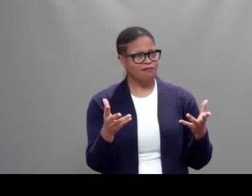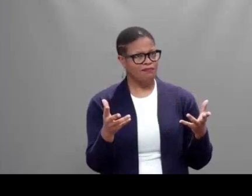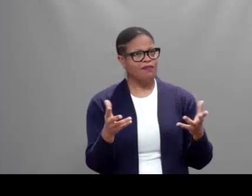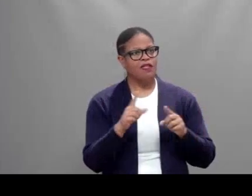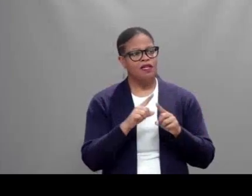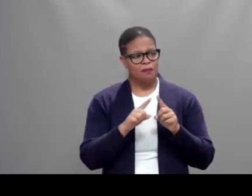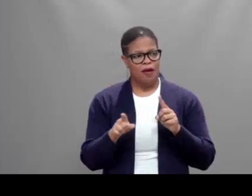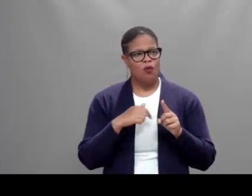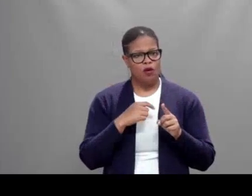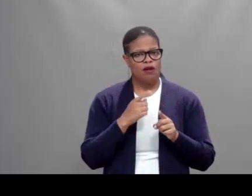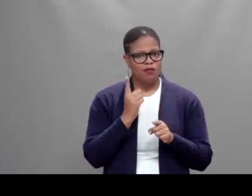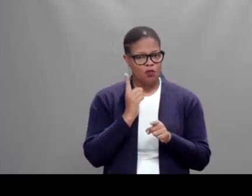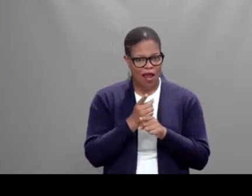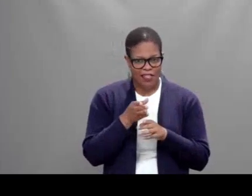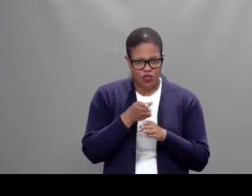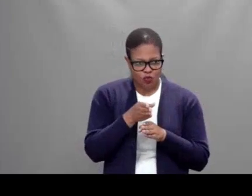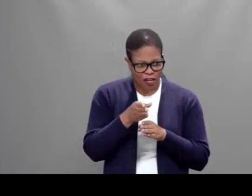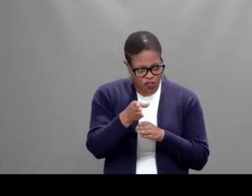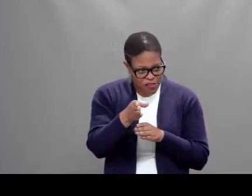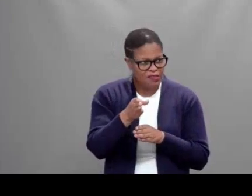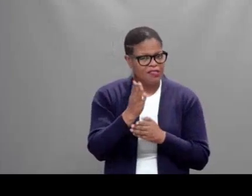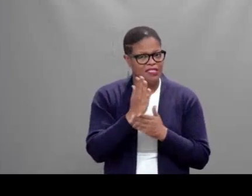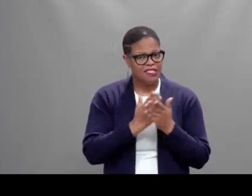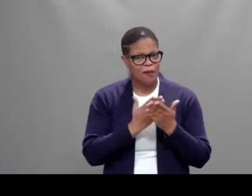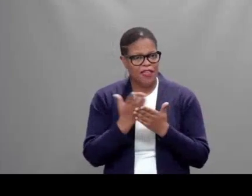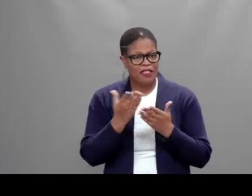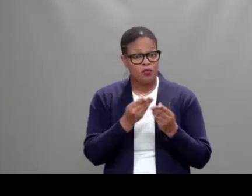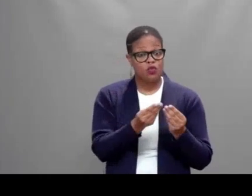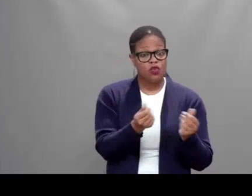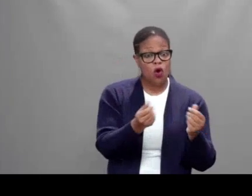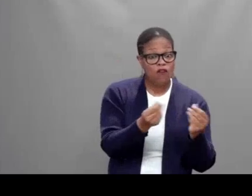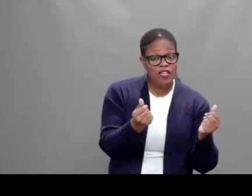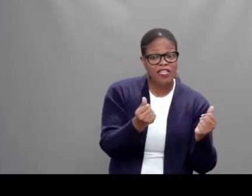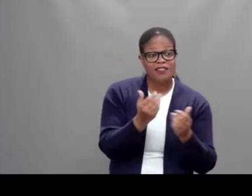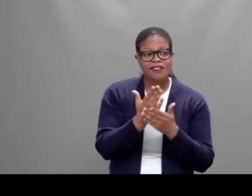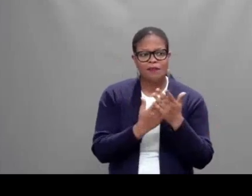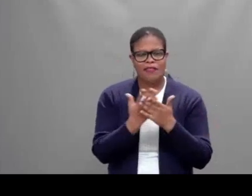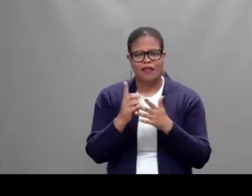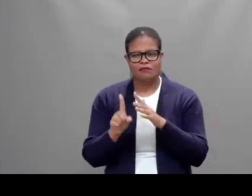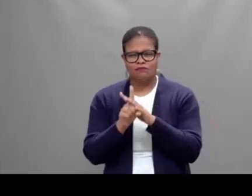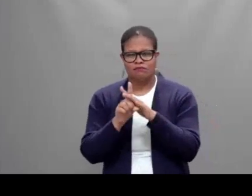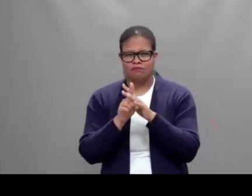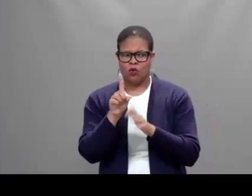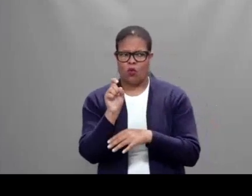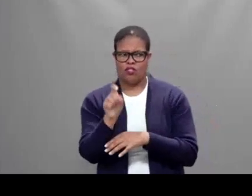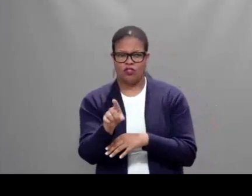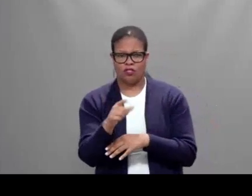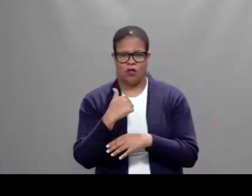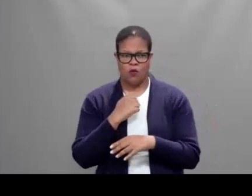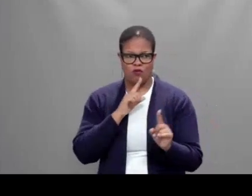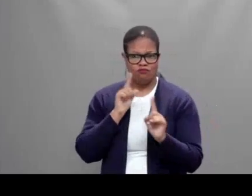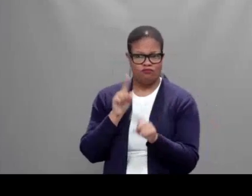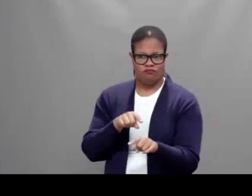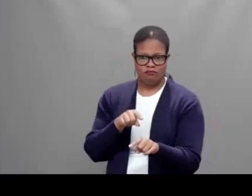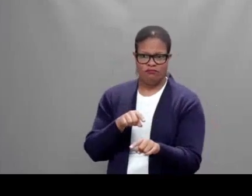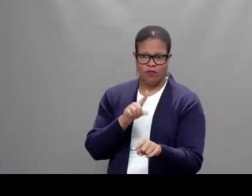But we're going in the right direction. Yes, we are. Some things we're resolving, some things, the questions coming up, and we're resolving the questions, So we keep doing that,